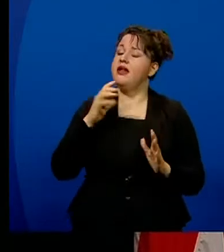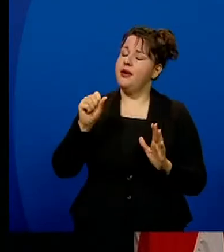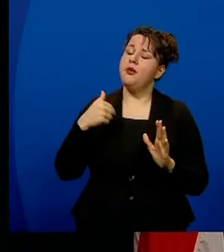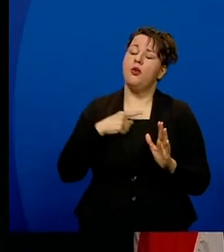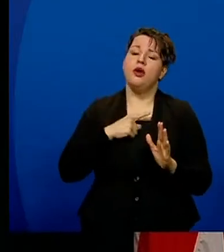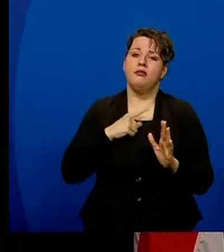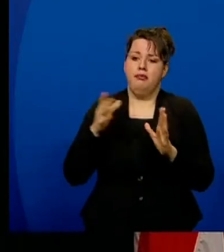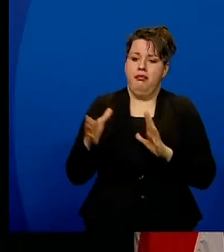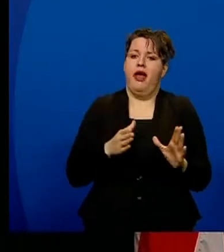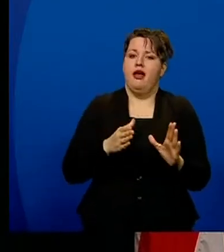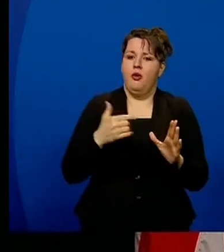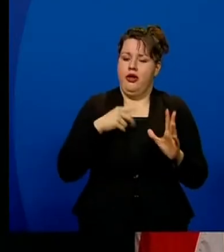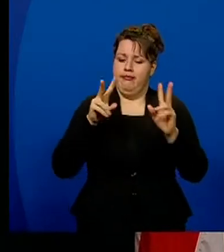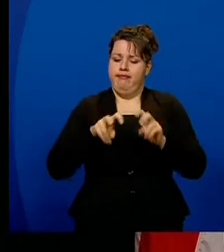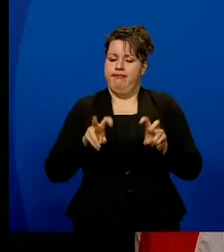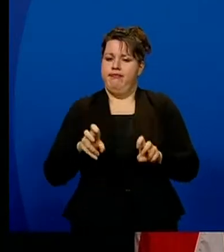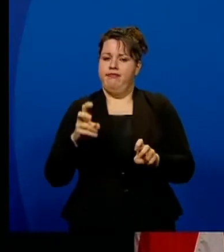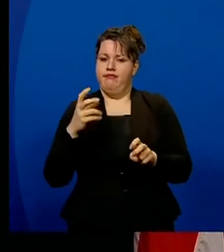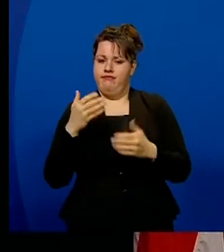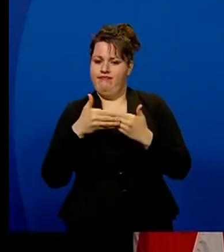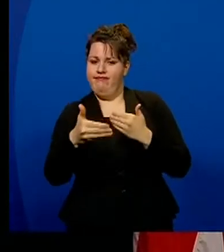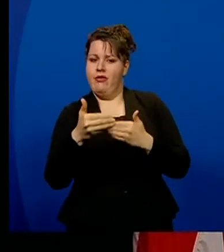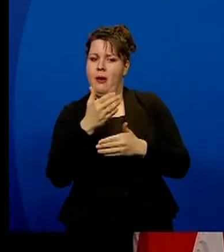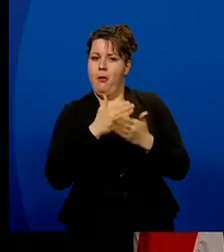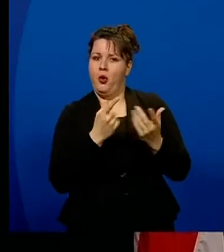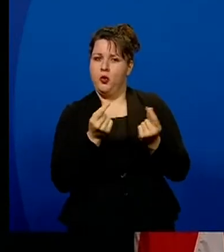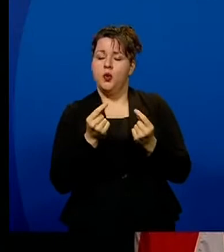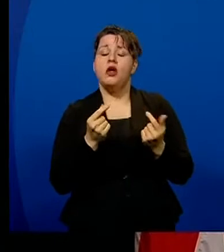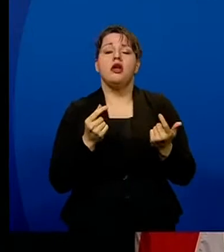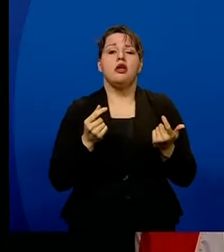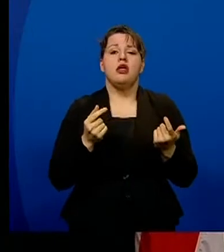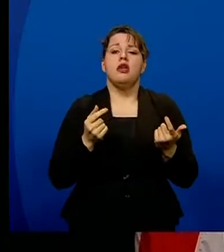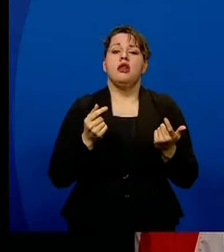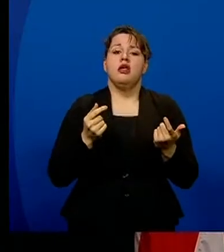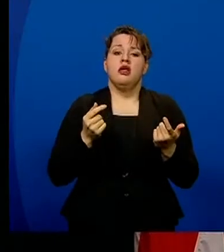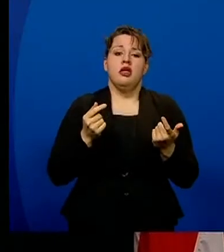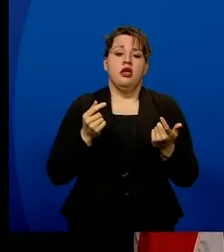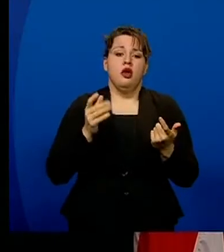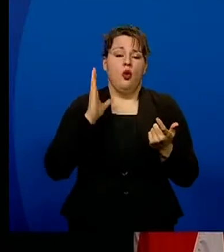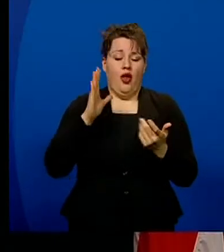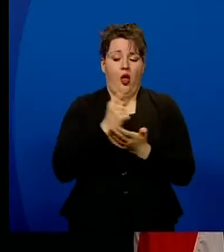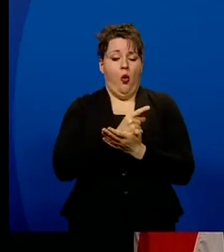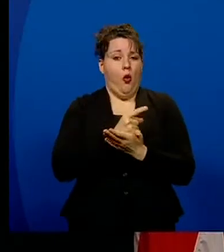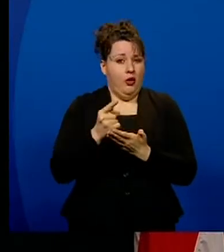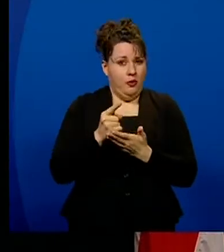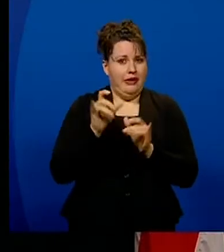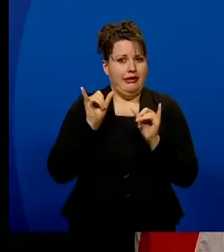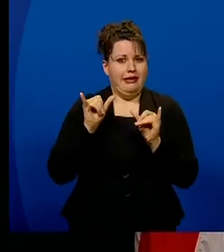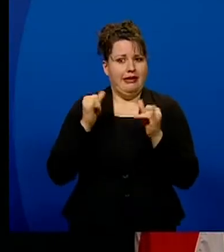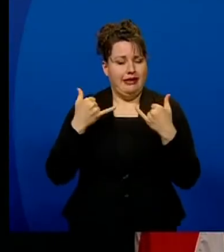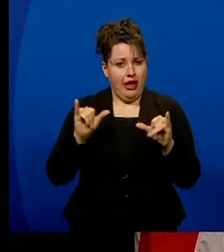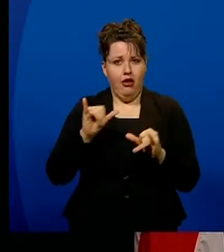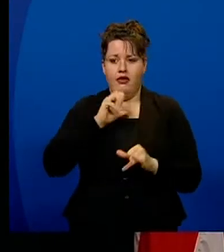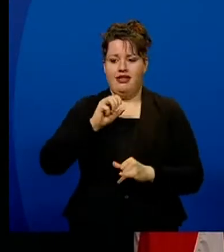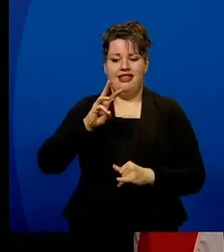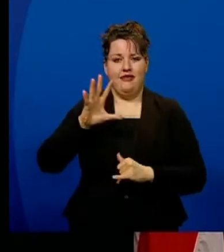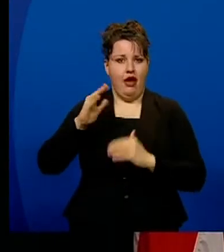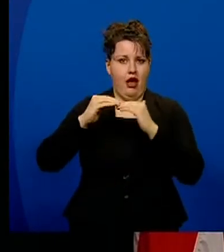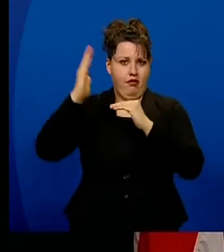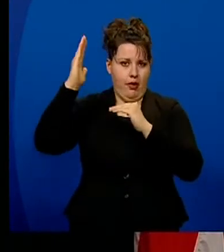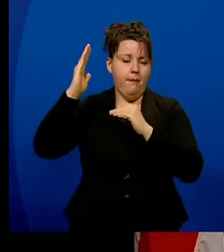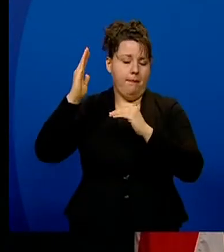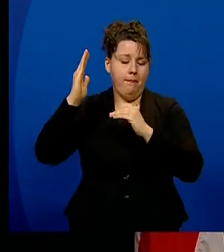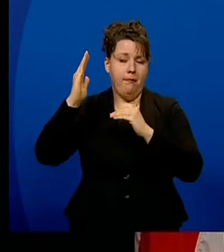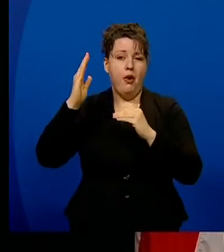kind of assessing what that looks like for the next phase. We're going to go another at least full week because there's still a need, and we're seeing increased